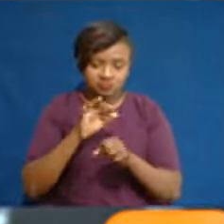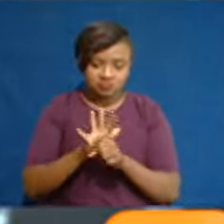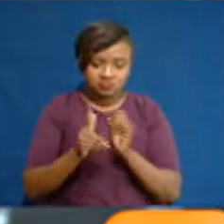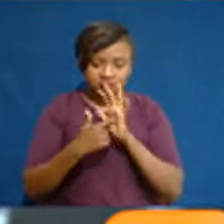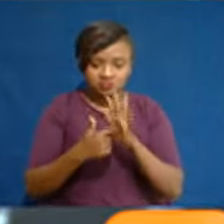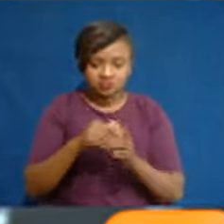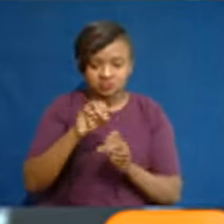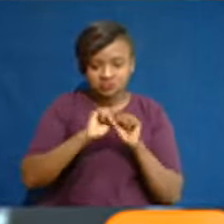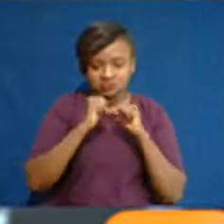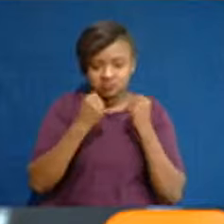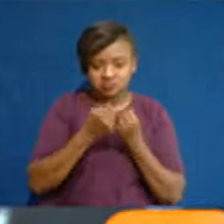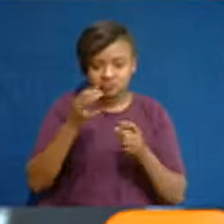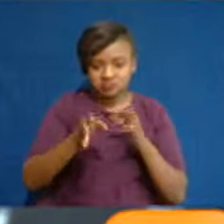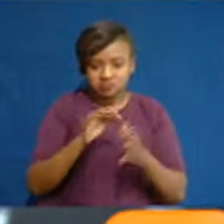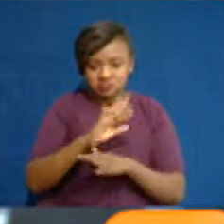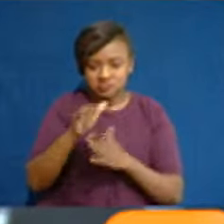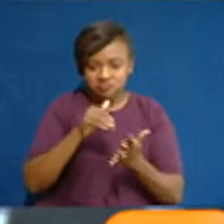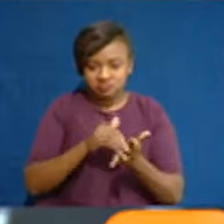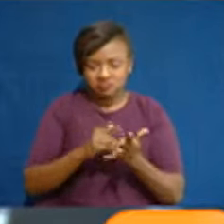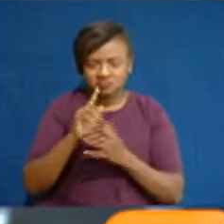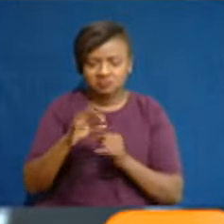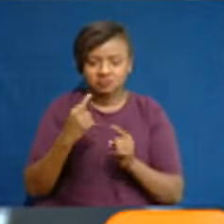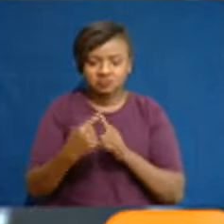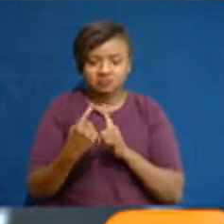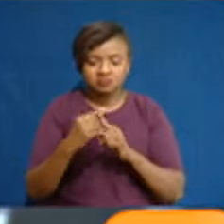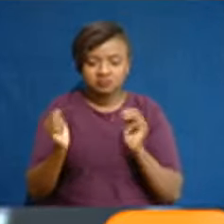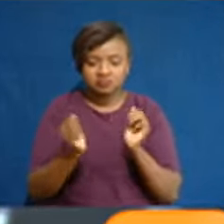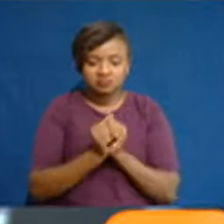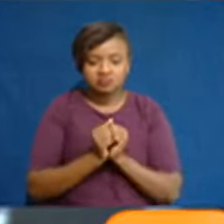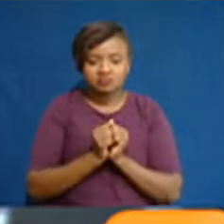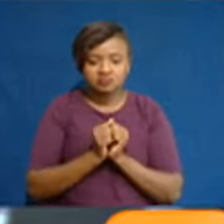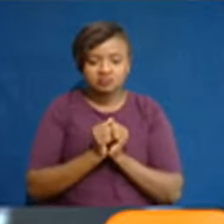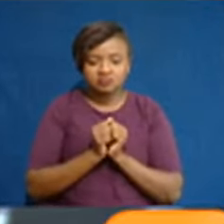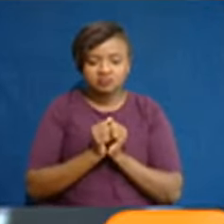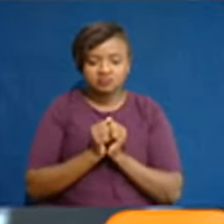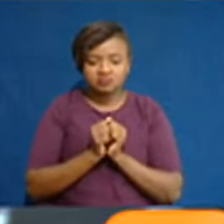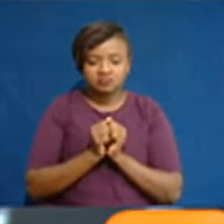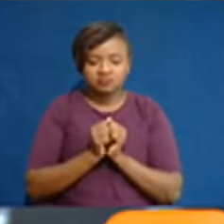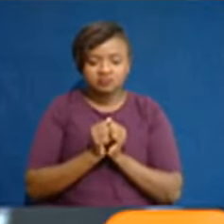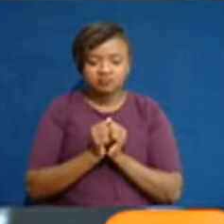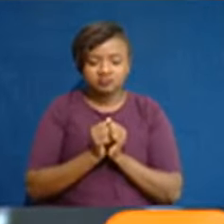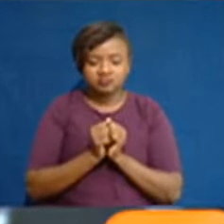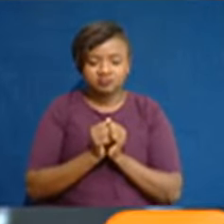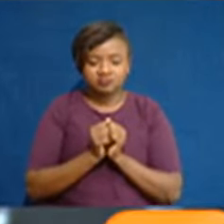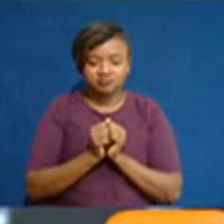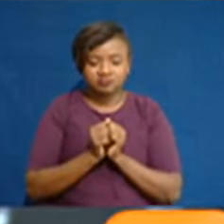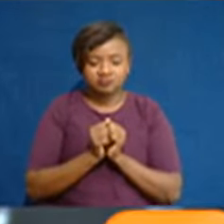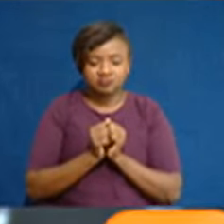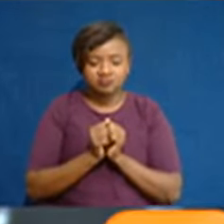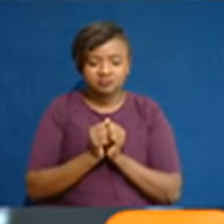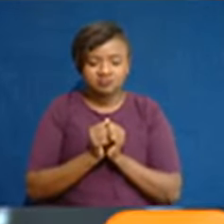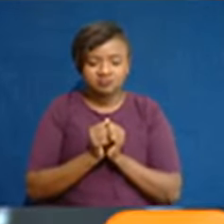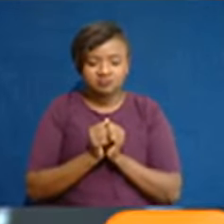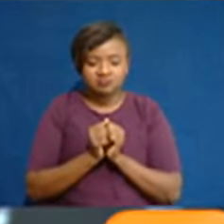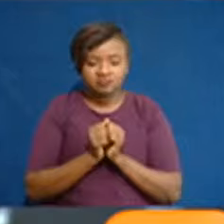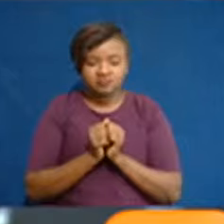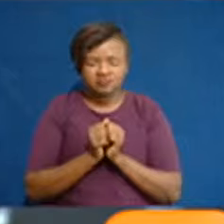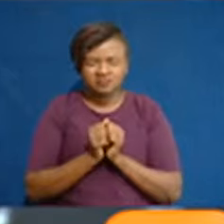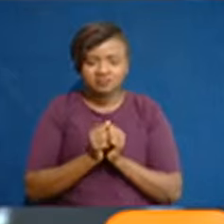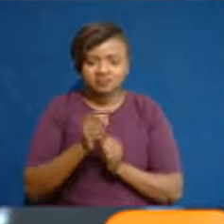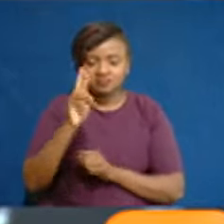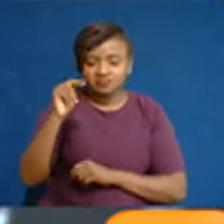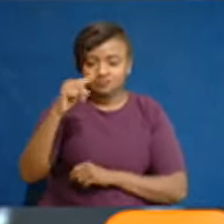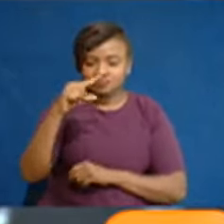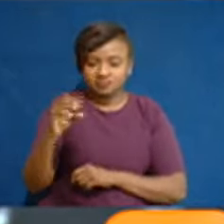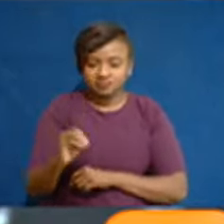Justice Center is celebrating its 10 years of its existence, you know, advancing the question of human social justice and human rights. But you know, NGOs have their